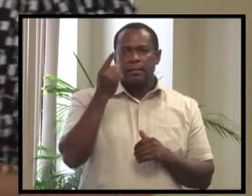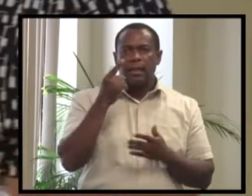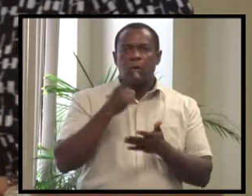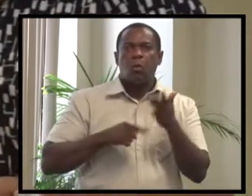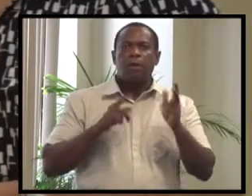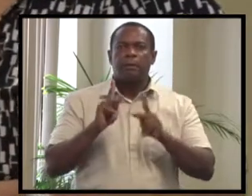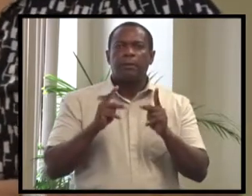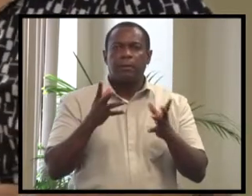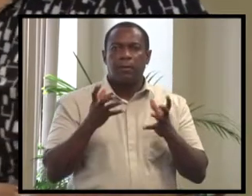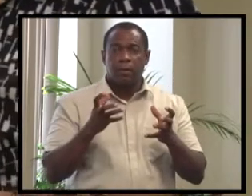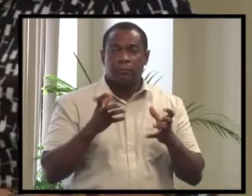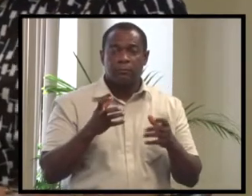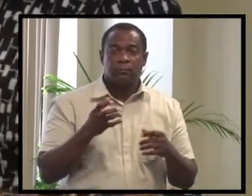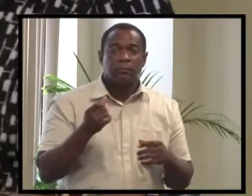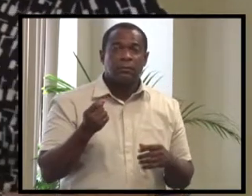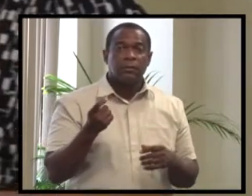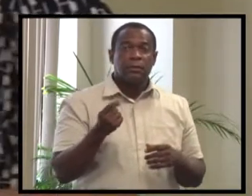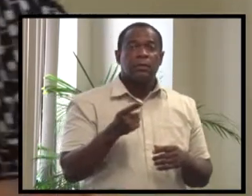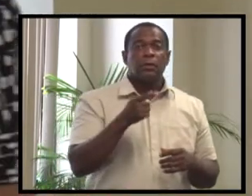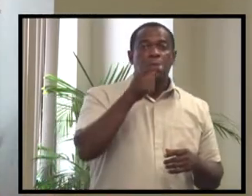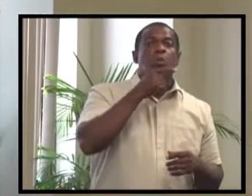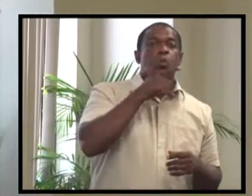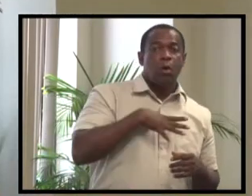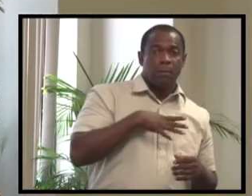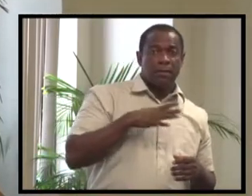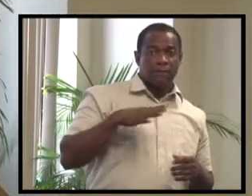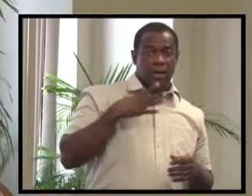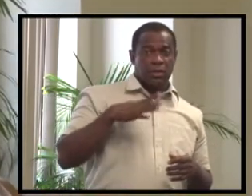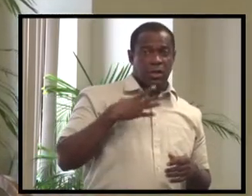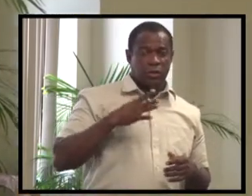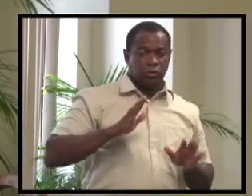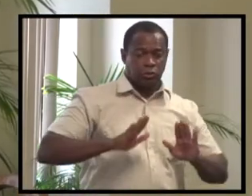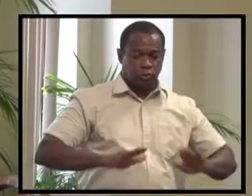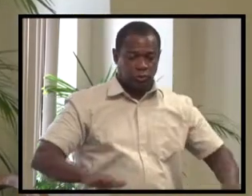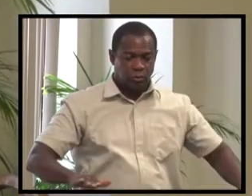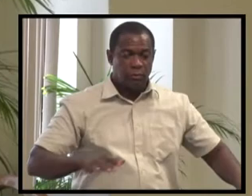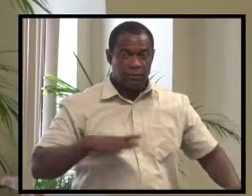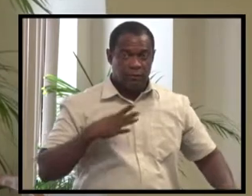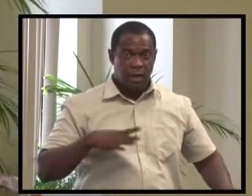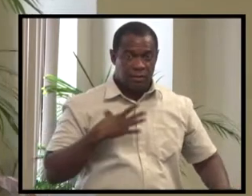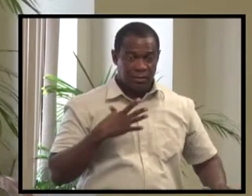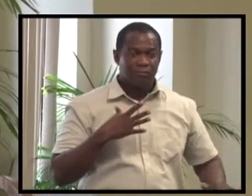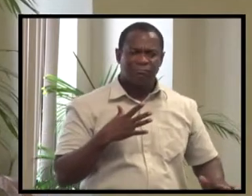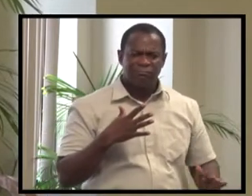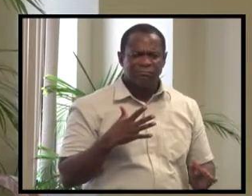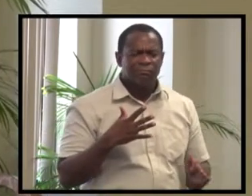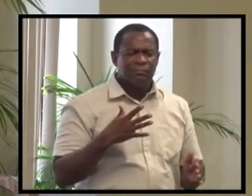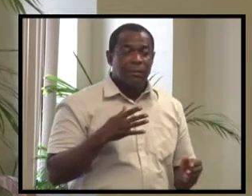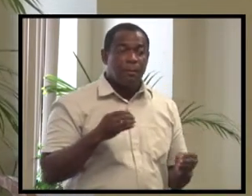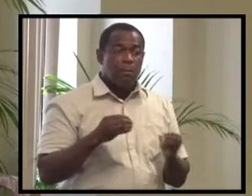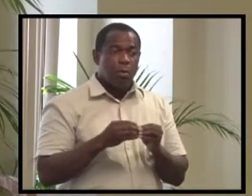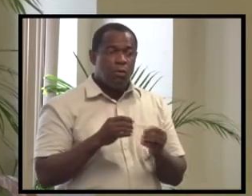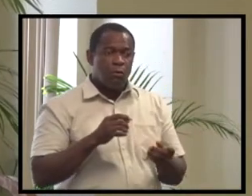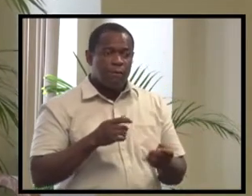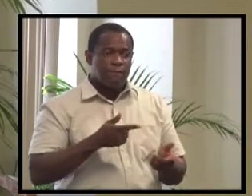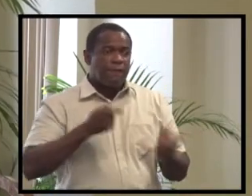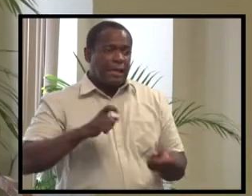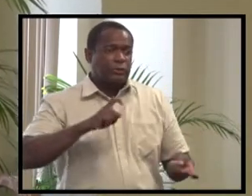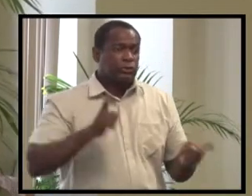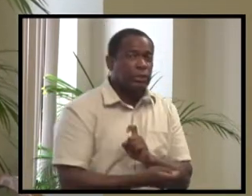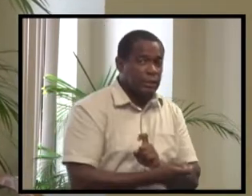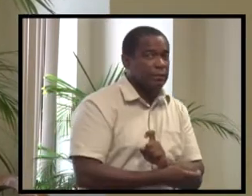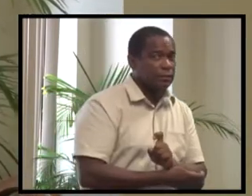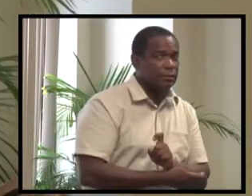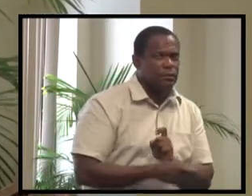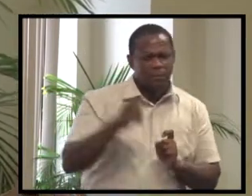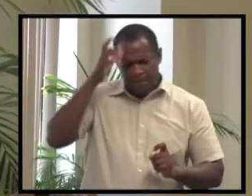fashion still are more prone to change. They have a faster rate of change than menswear. So, you know, if you're dealing in the